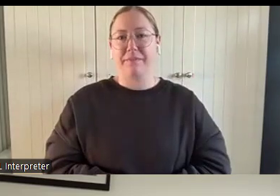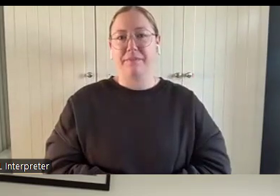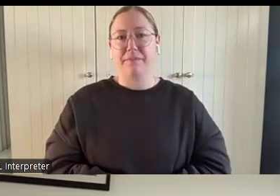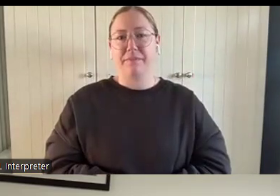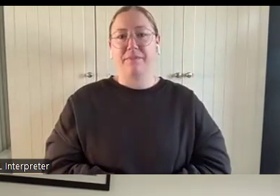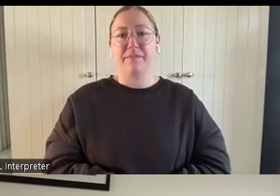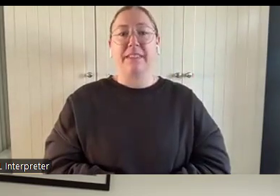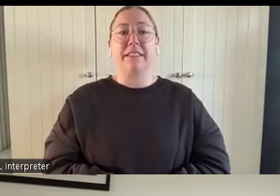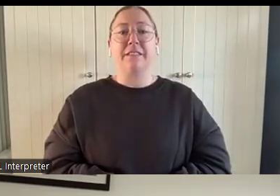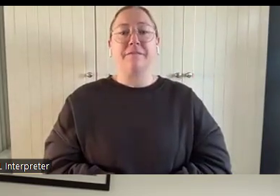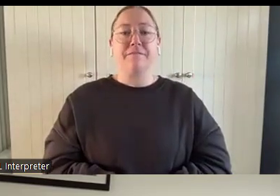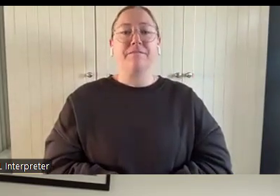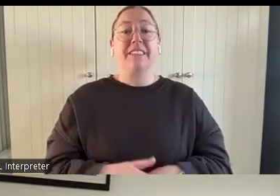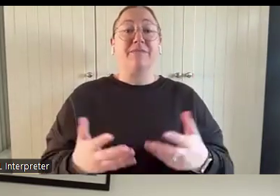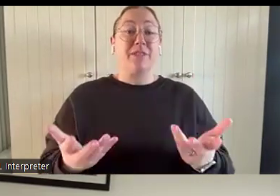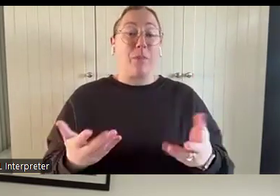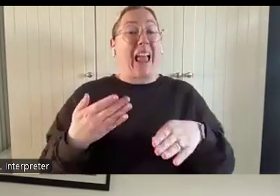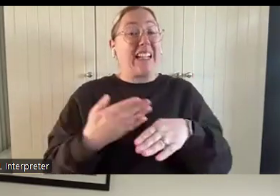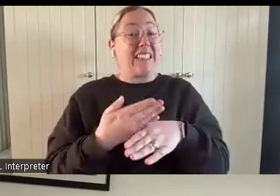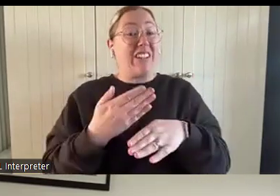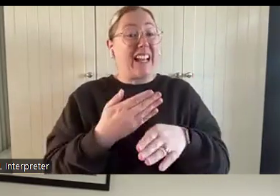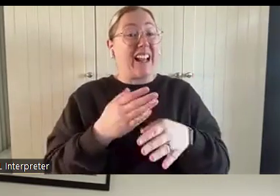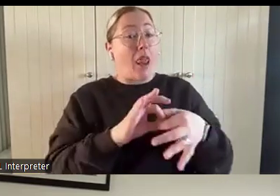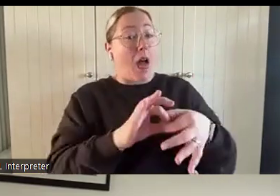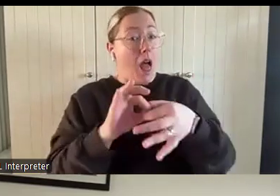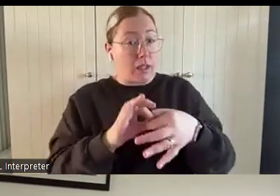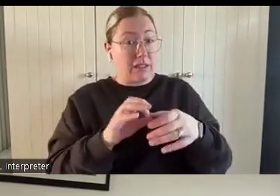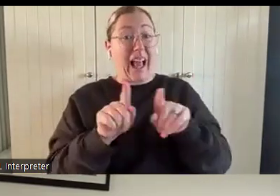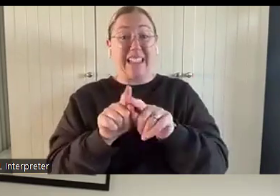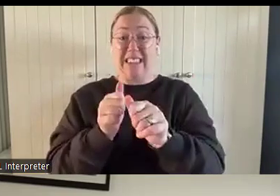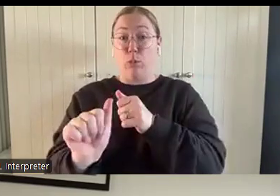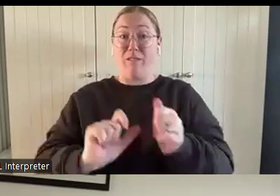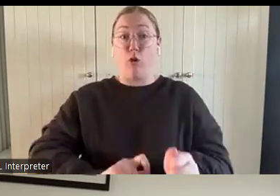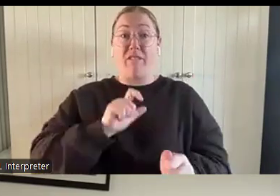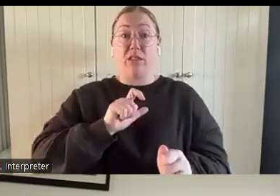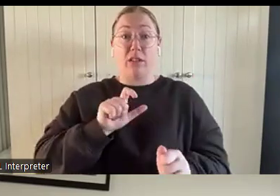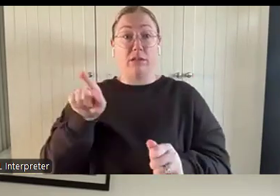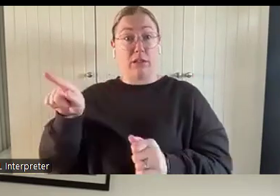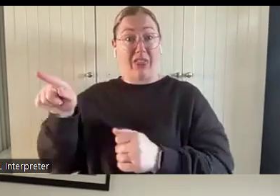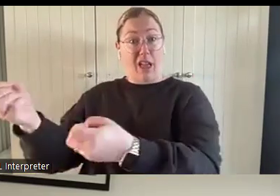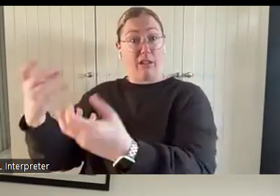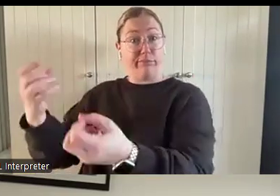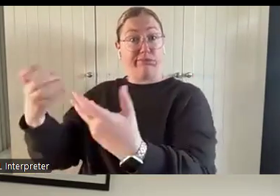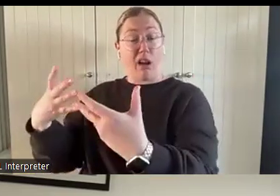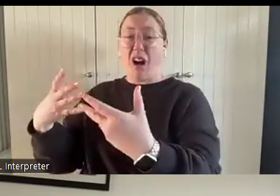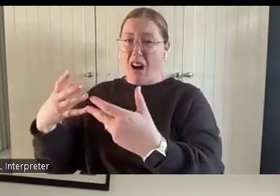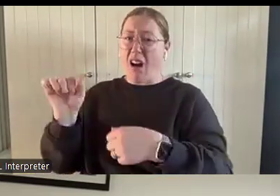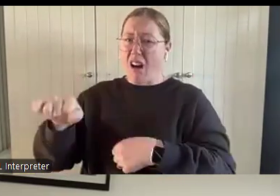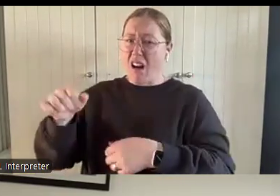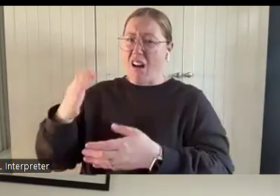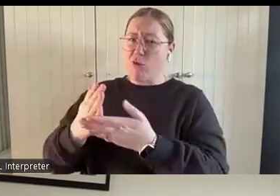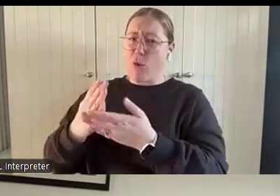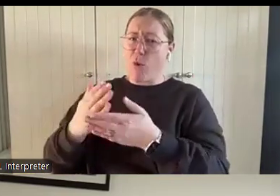Alliance and Sport for Confidence said, I mean, resonates with us. So it is not a straight journey. I think, but you need to trust